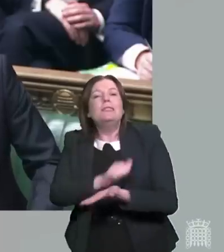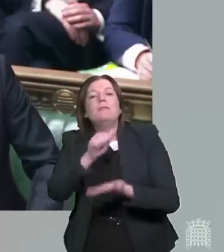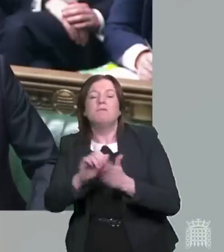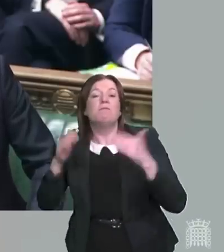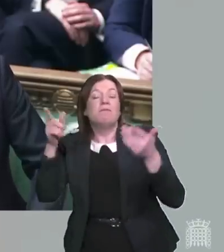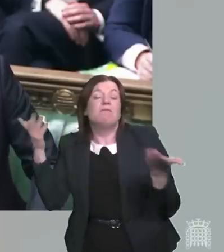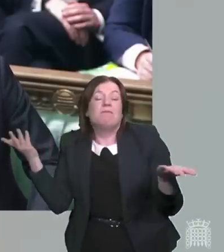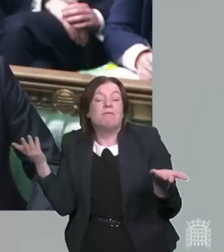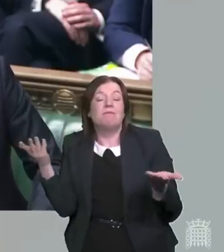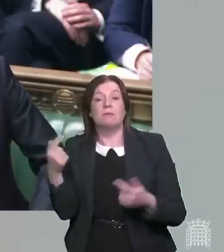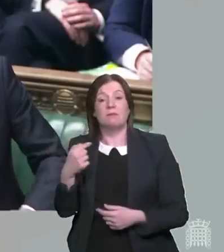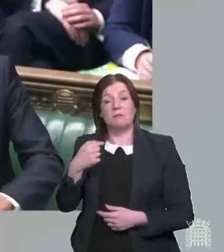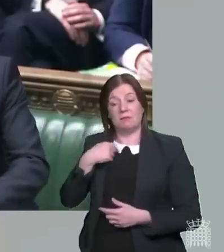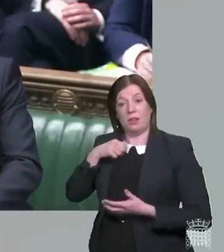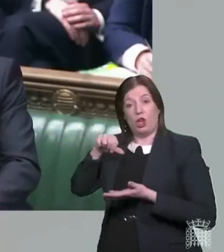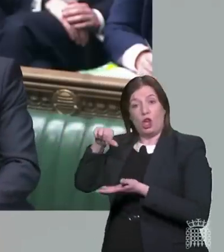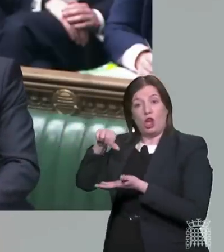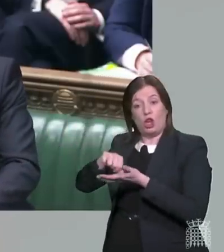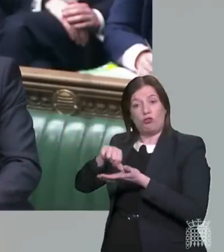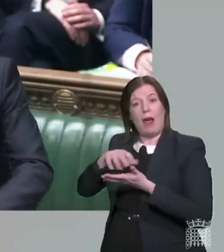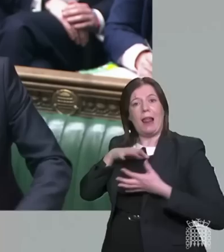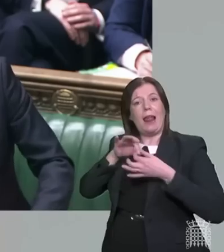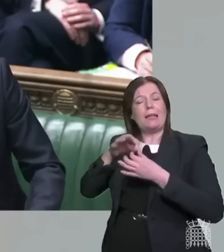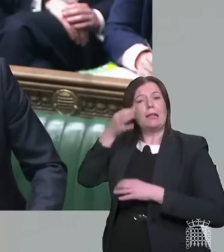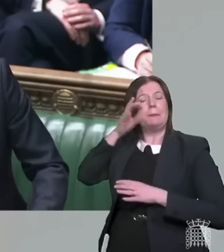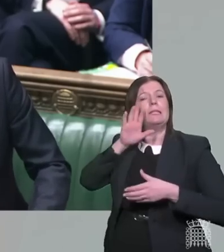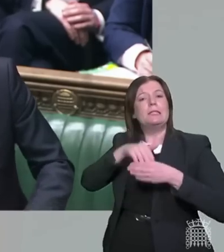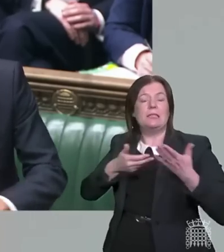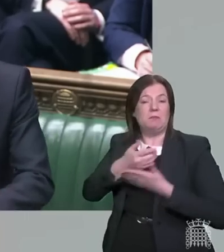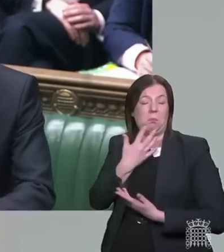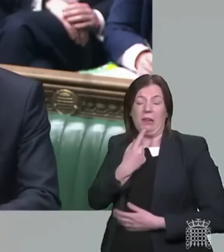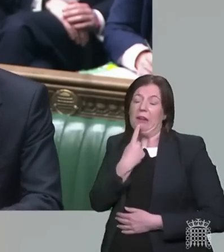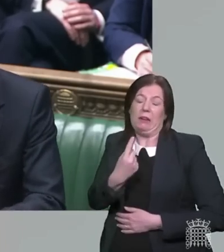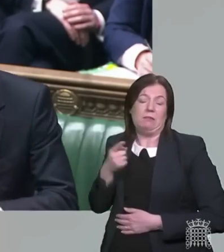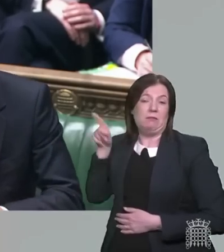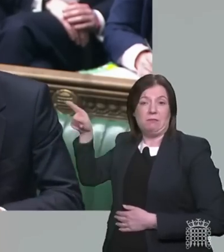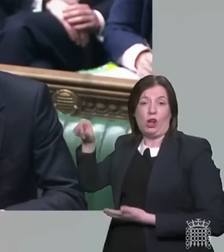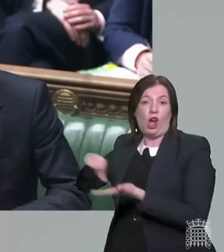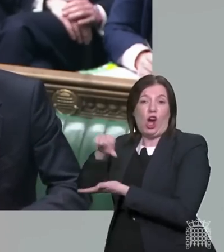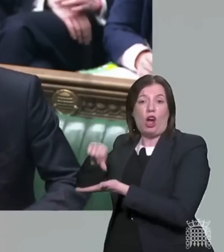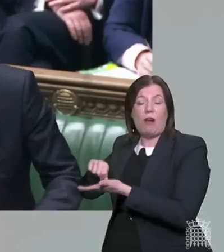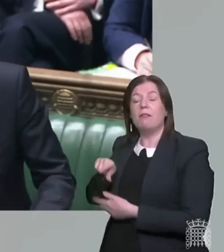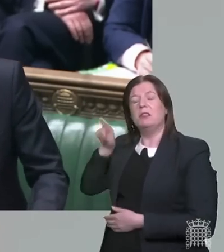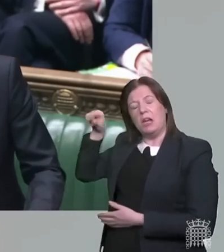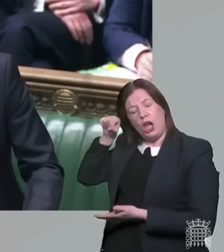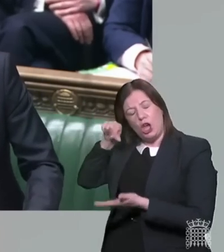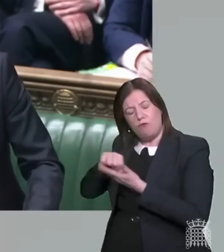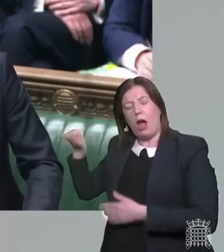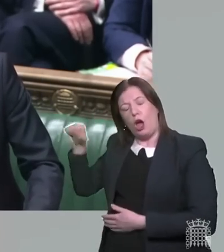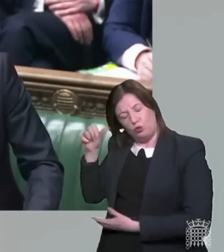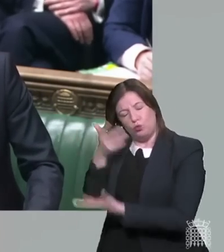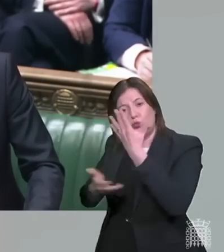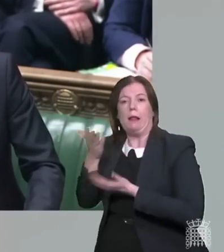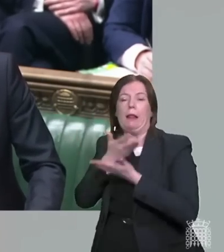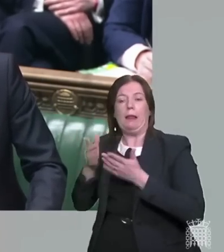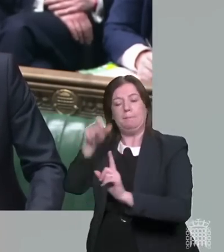spoken before about my views in Iran when I was before the Liaison Committee, and Iran must now provide answers about the circumstances of his death